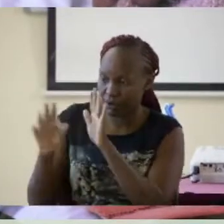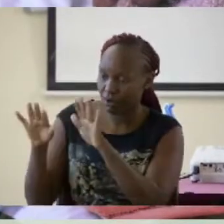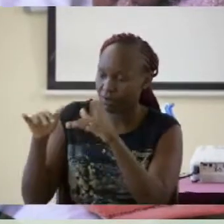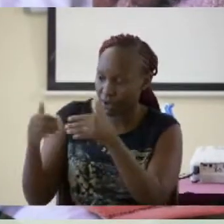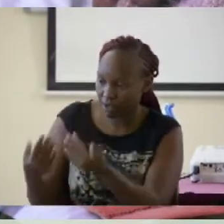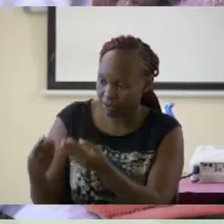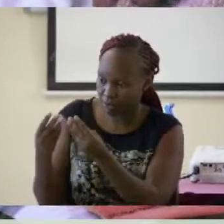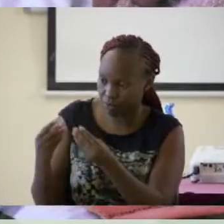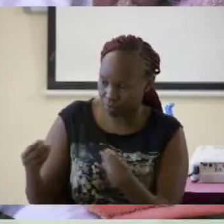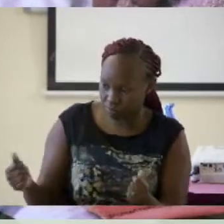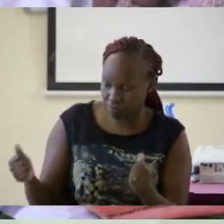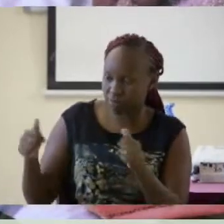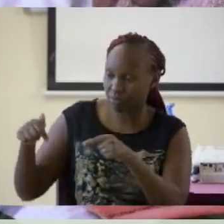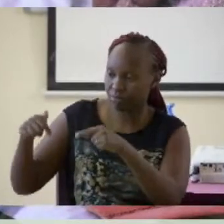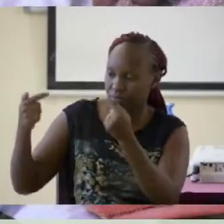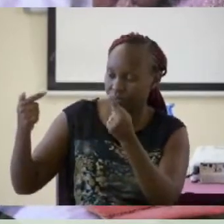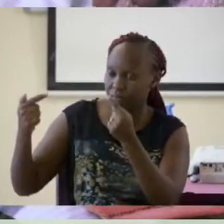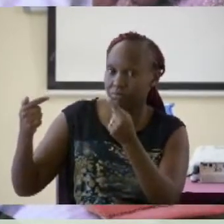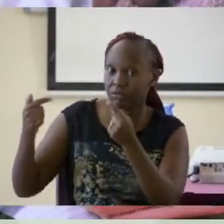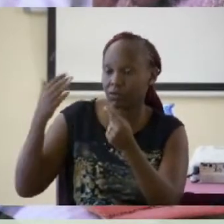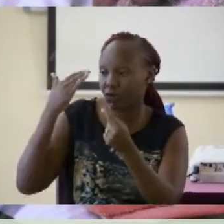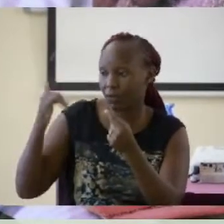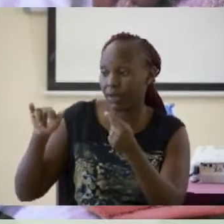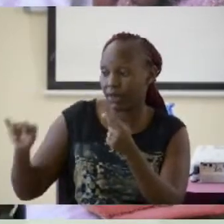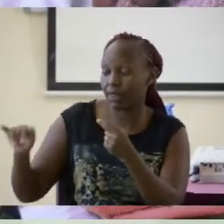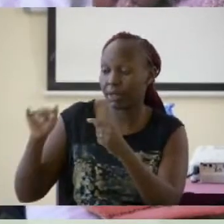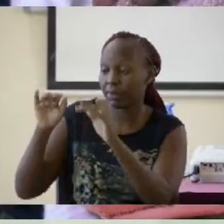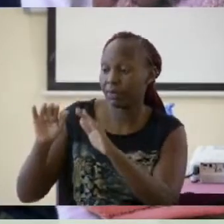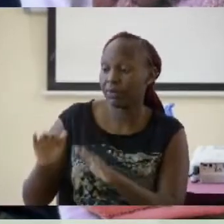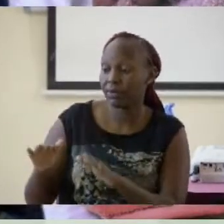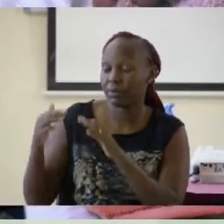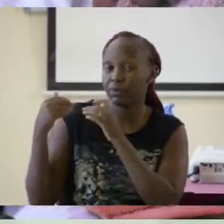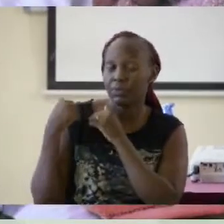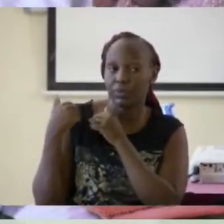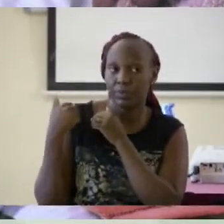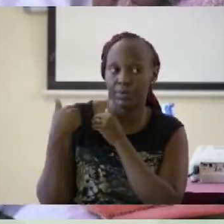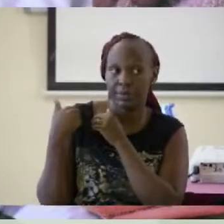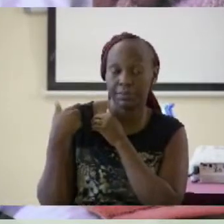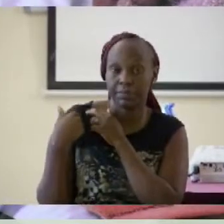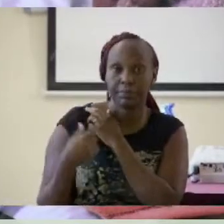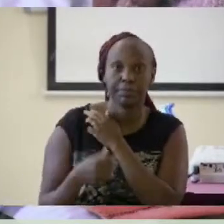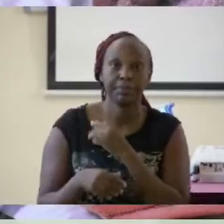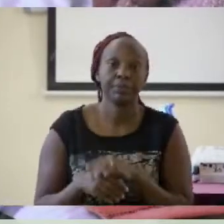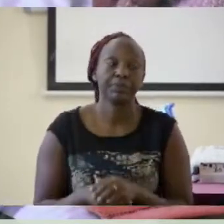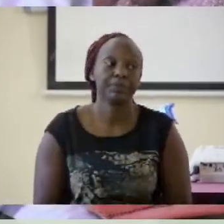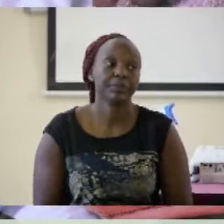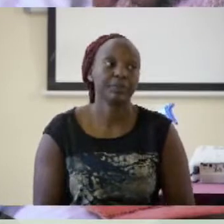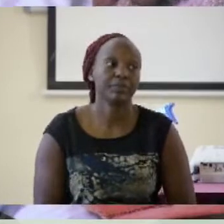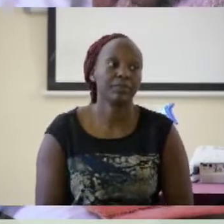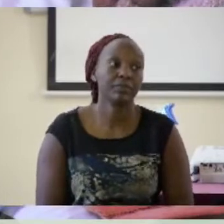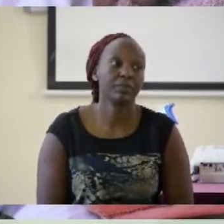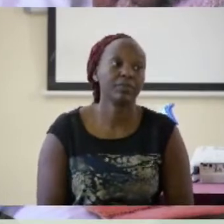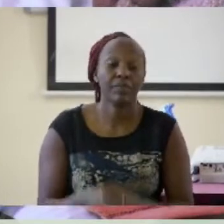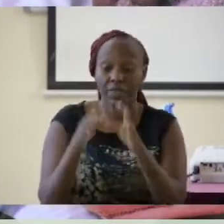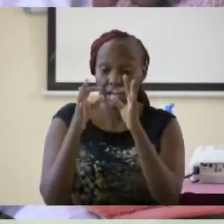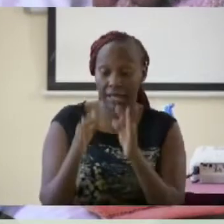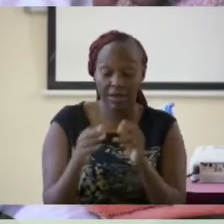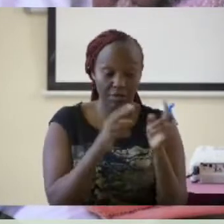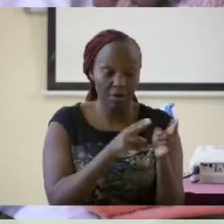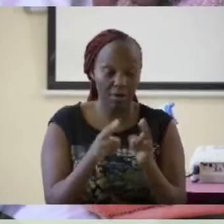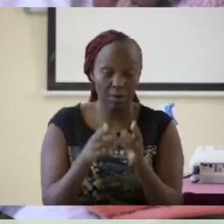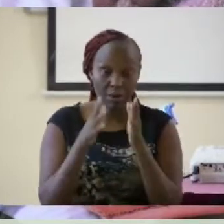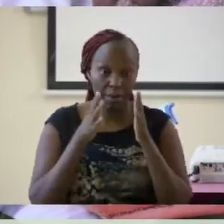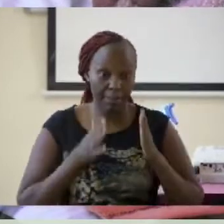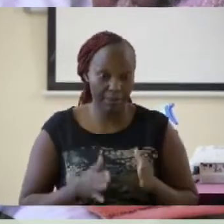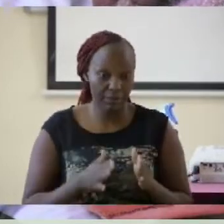mediation, conciliation, and negotiation, because they play a very important role. And then, if you're a common man, you will